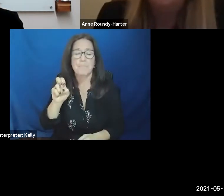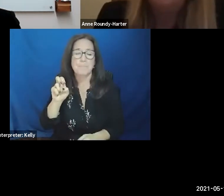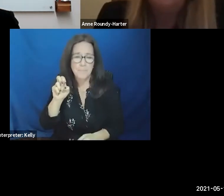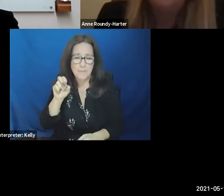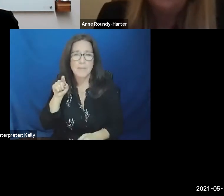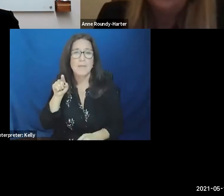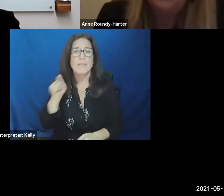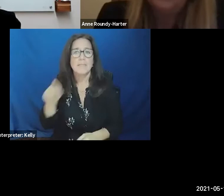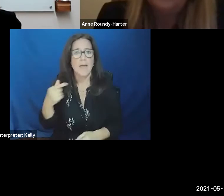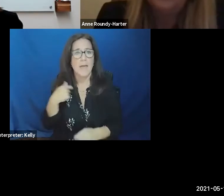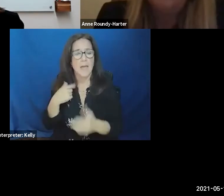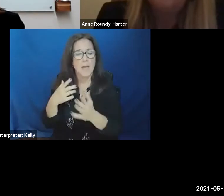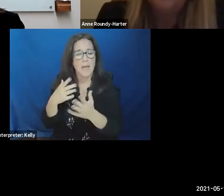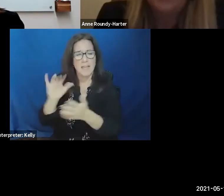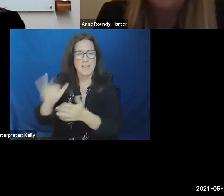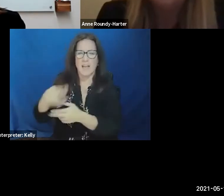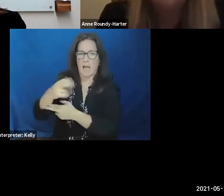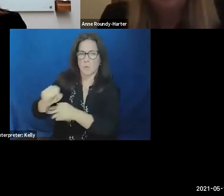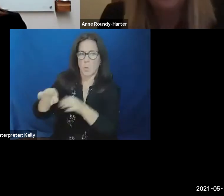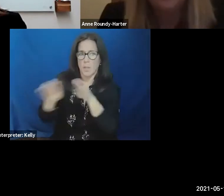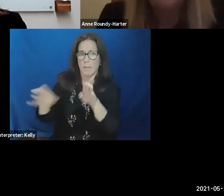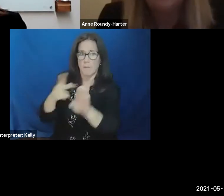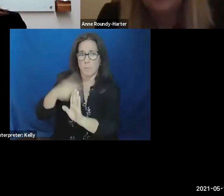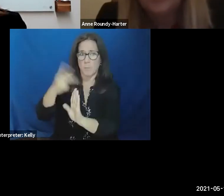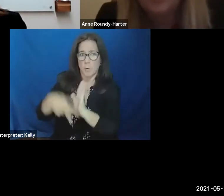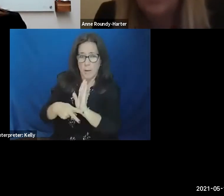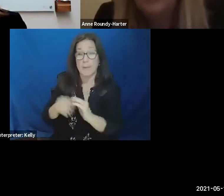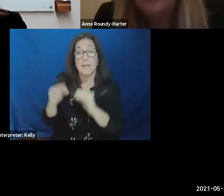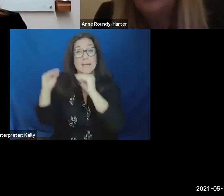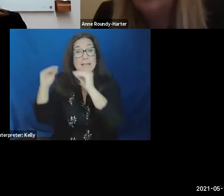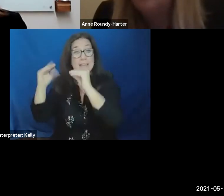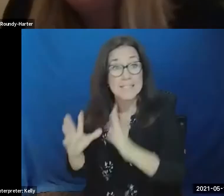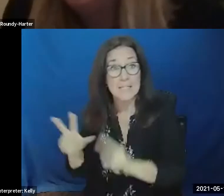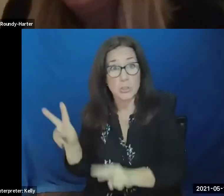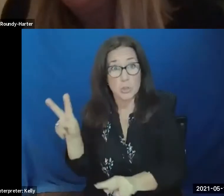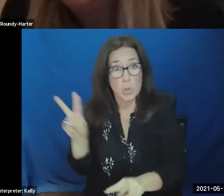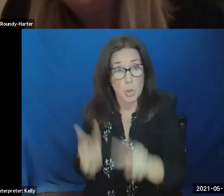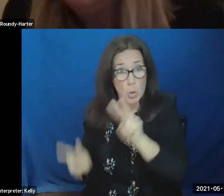we have teachers who actually look at the Odysseyware